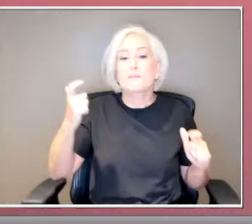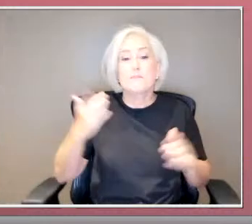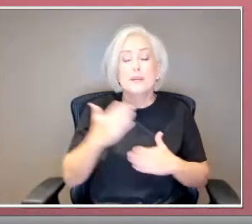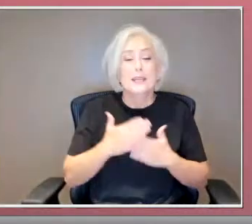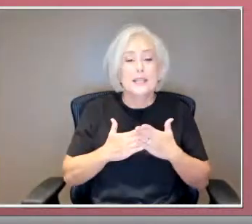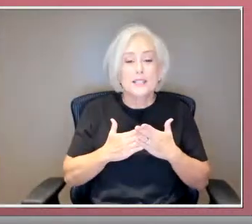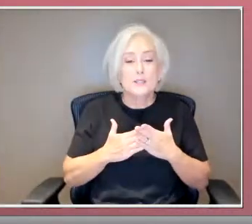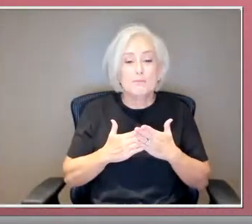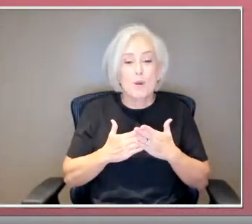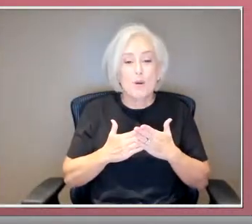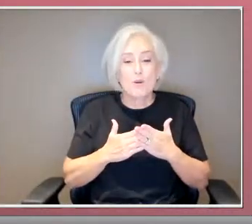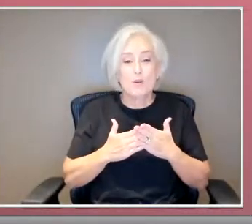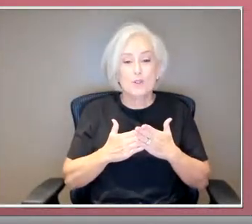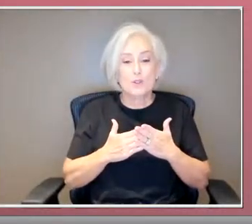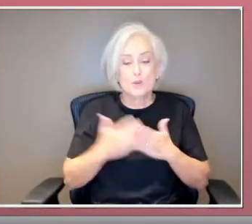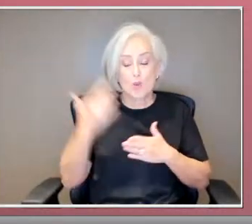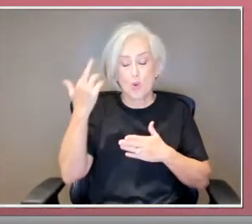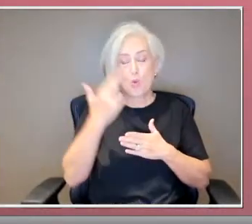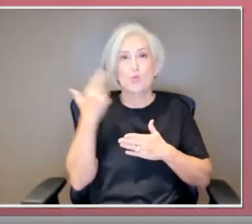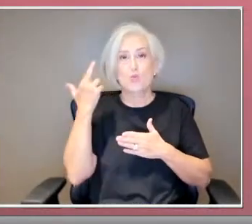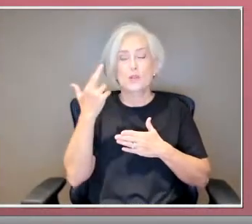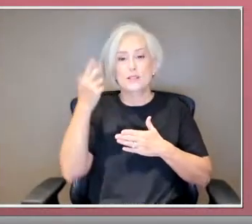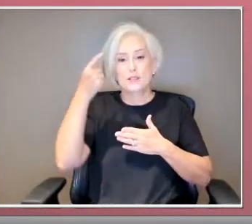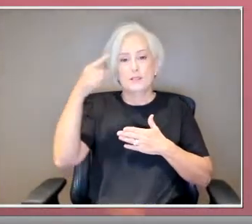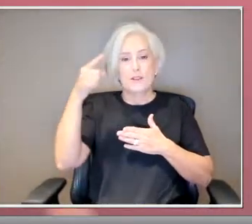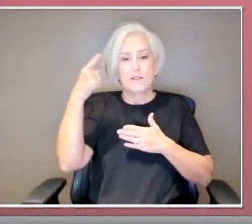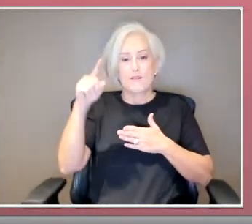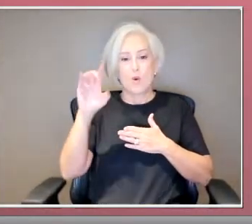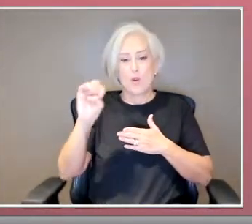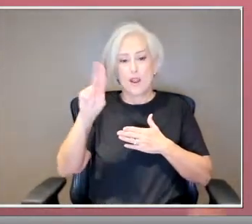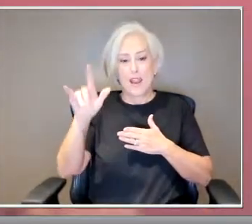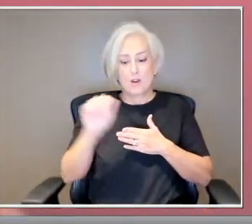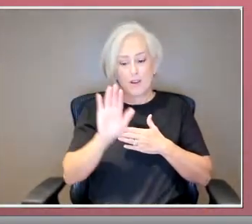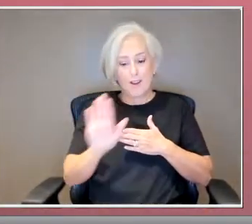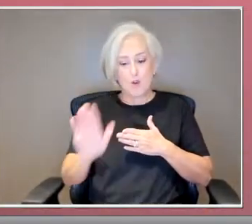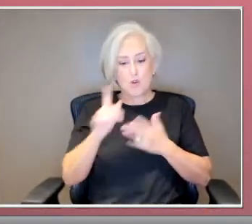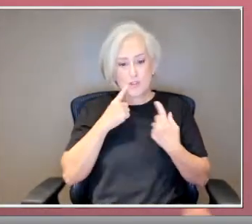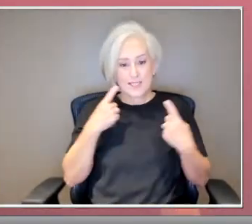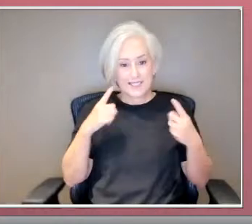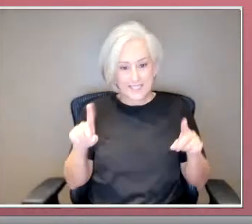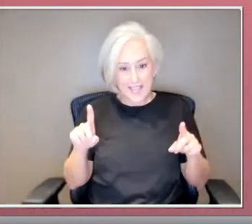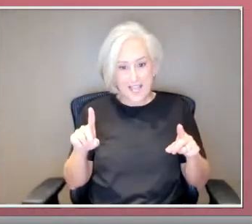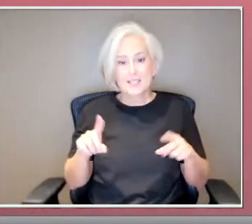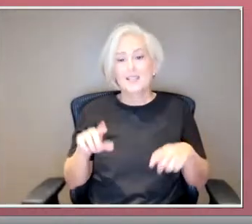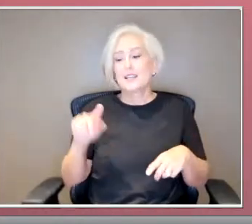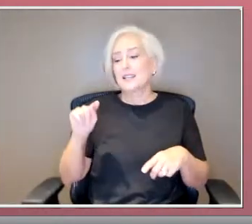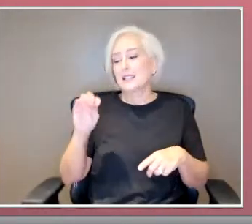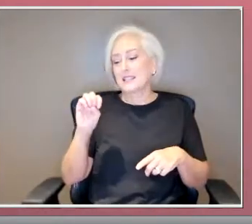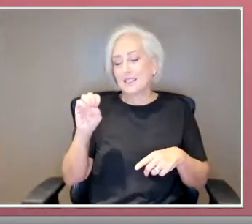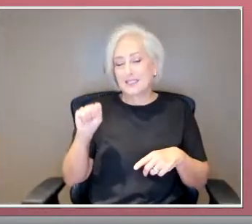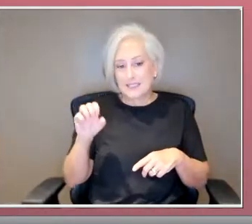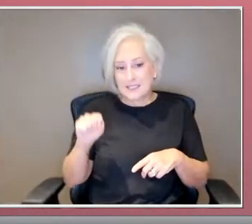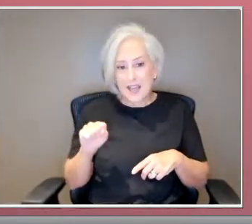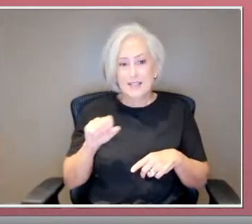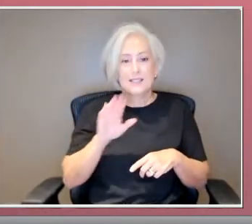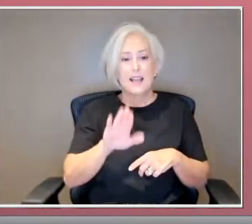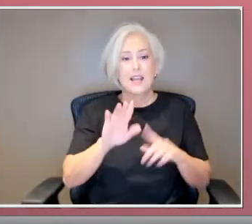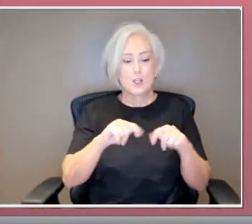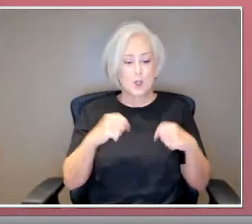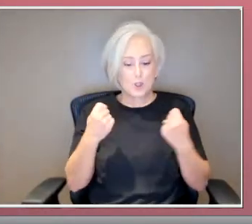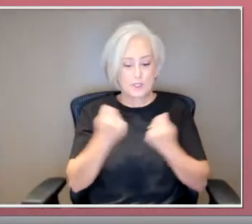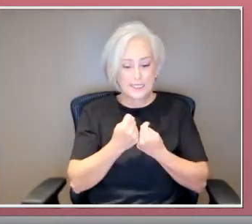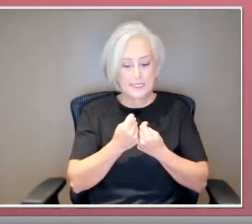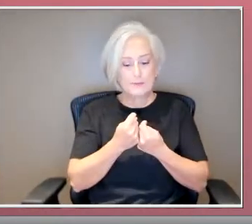sort of reason for Erica's success is Tess and the team and her family to take care of that.